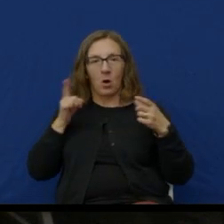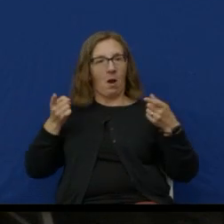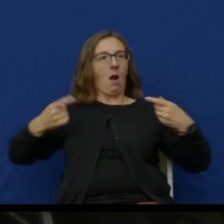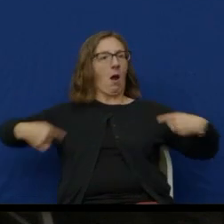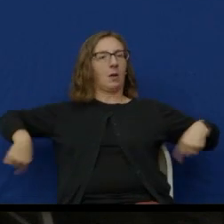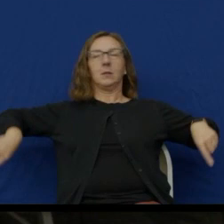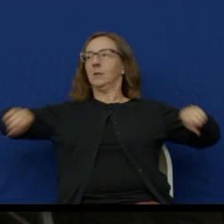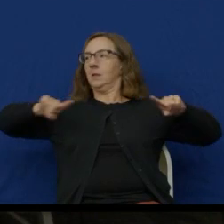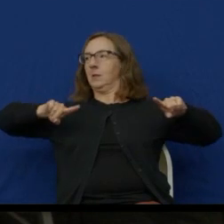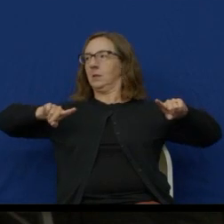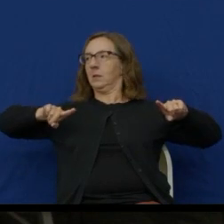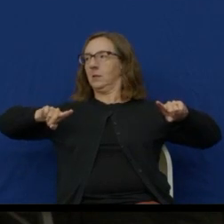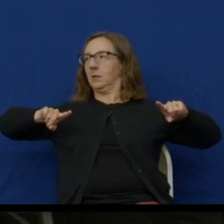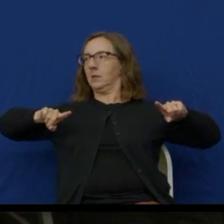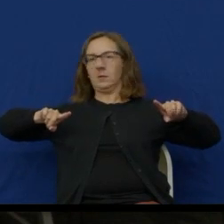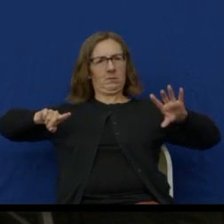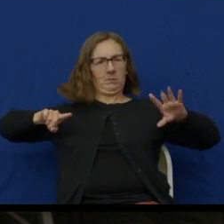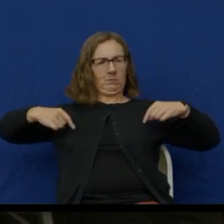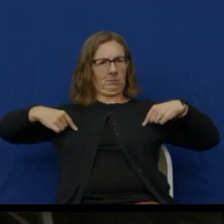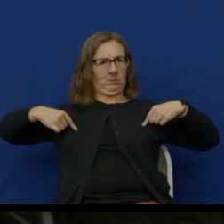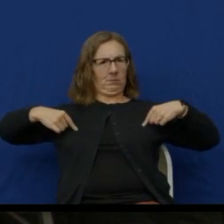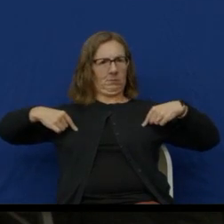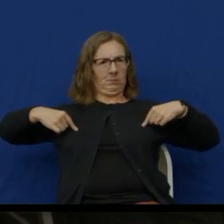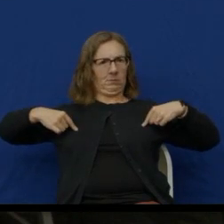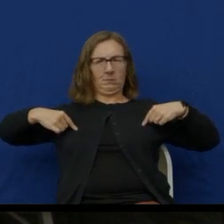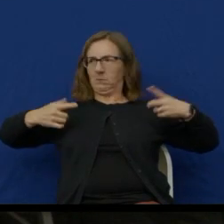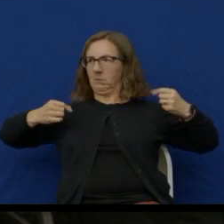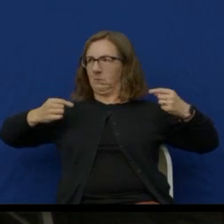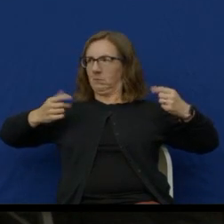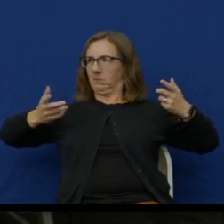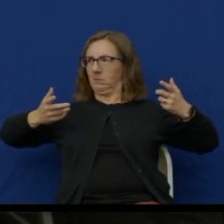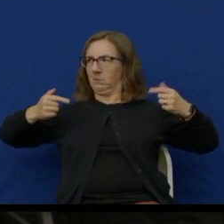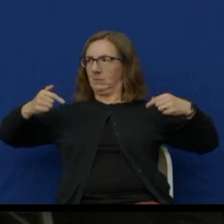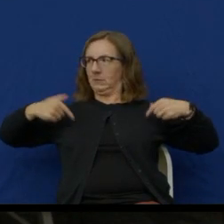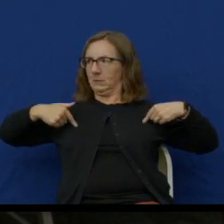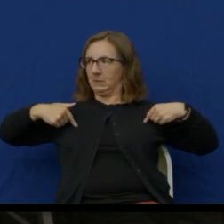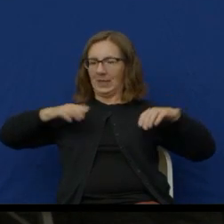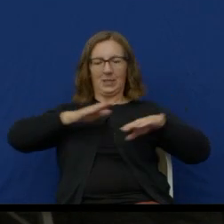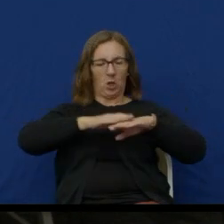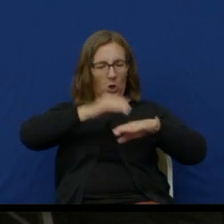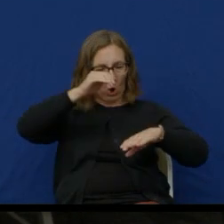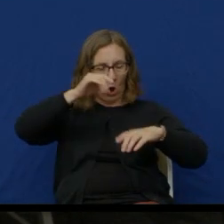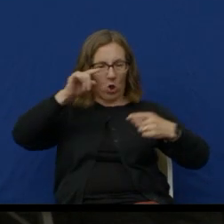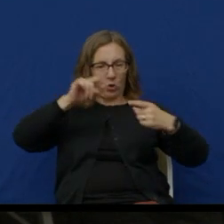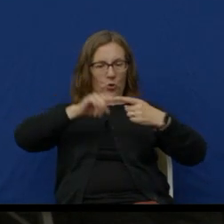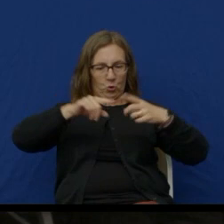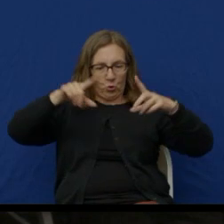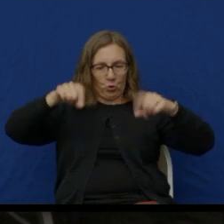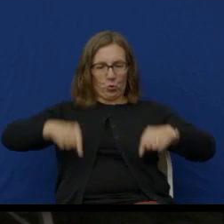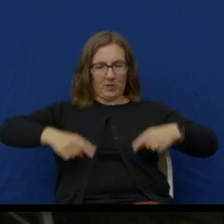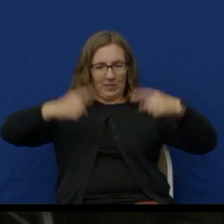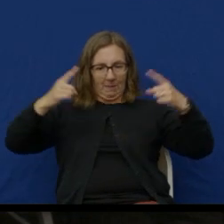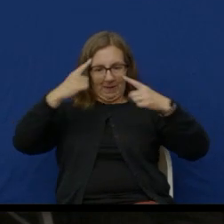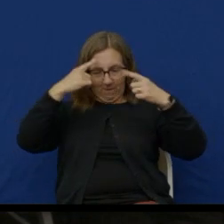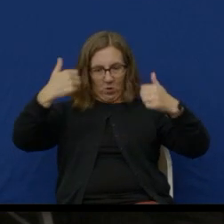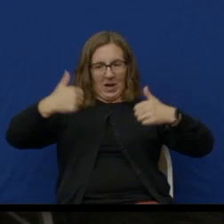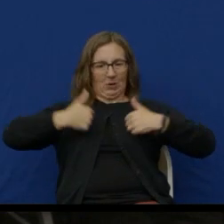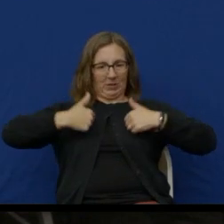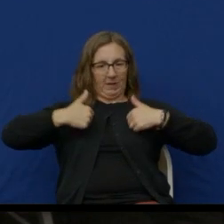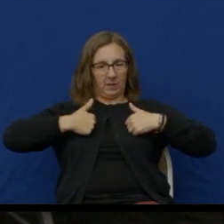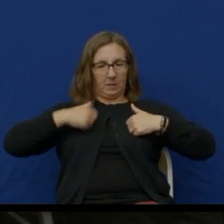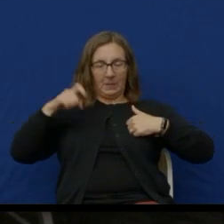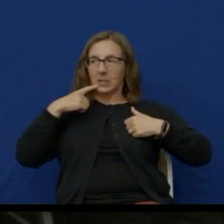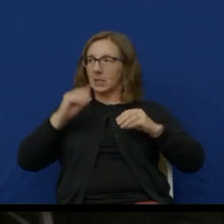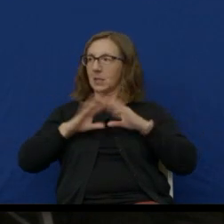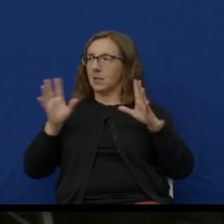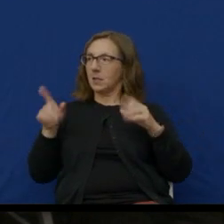us? Oh, okay, good. I was thinking, maybe I'm the only one who thinks that. But Call to yeah, action. this is a call to action to ourselves. So maybe we should say that. Yeah. I looked at